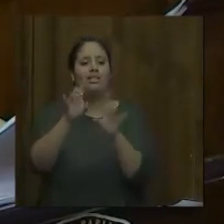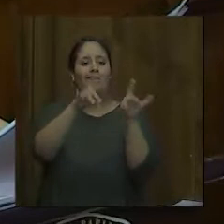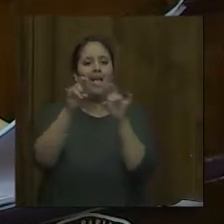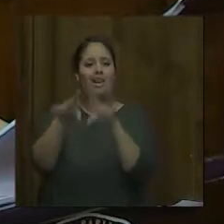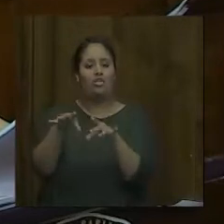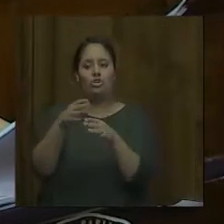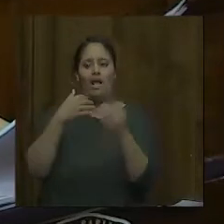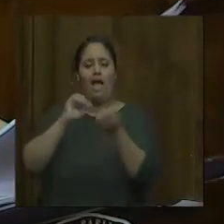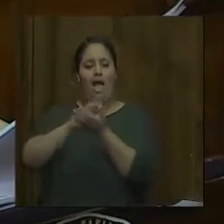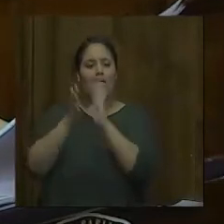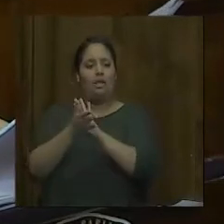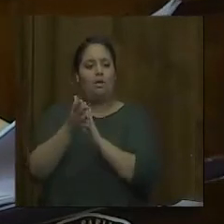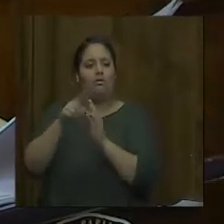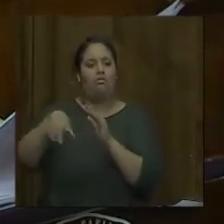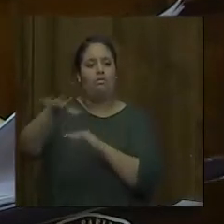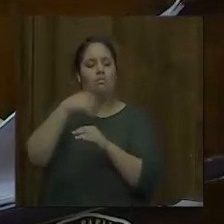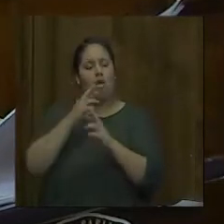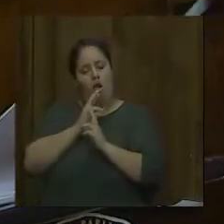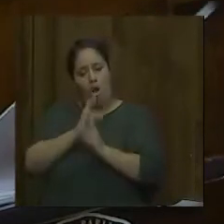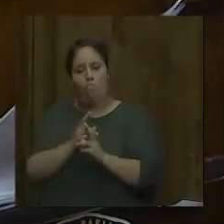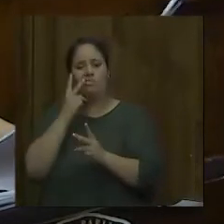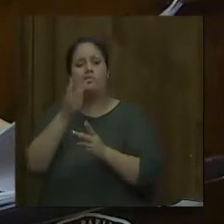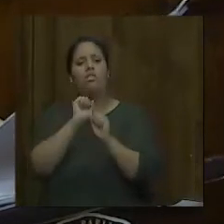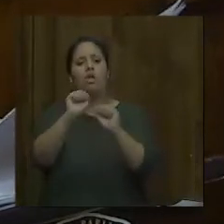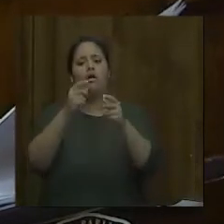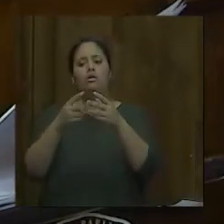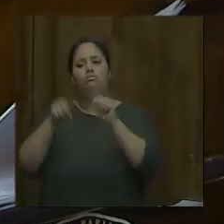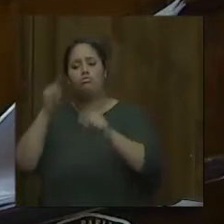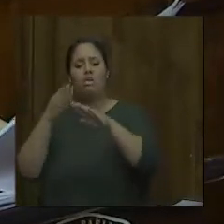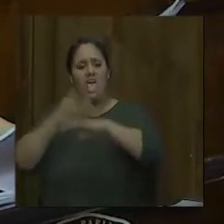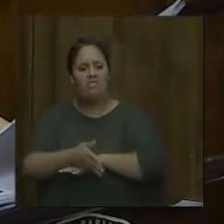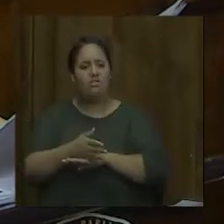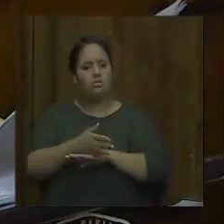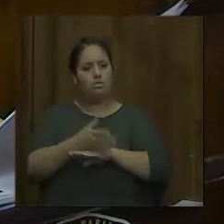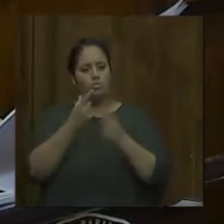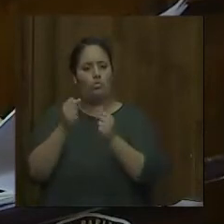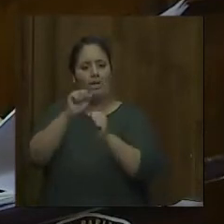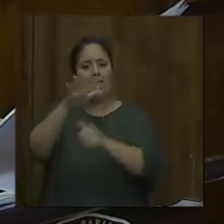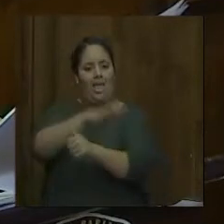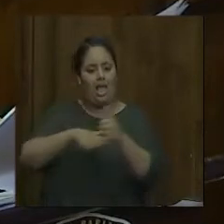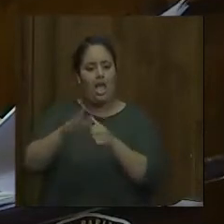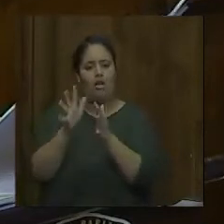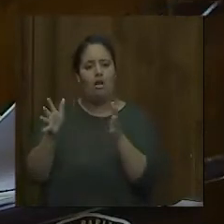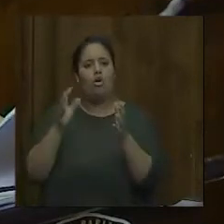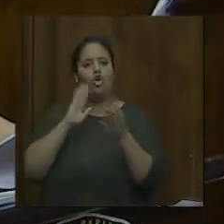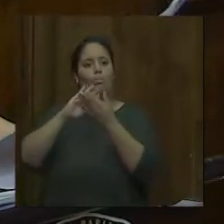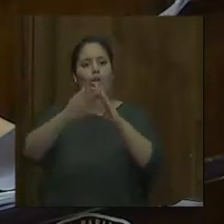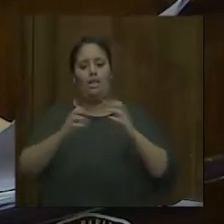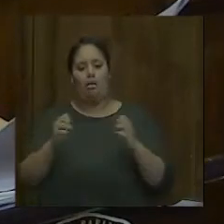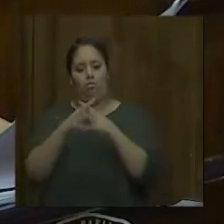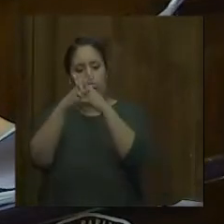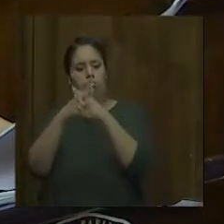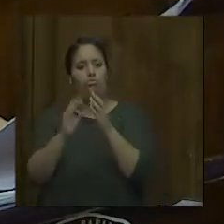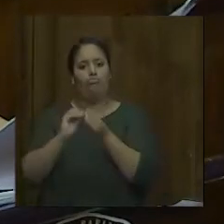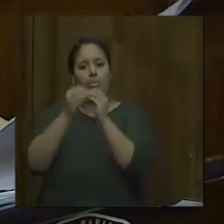was left hopeful and inspired by the remarkable efforts selflessly conducted in the area with the buy-in of the community to create